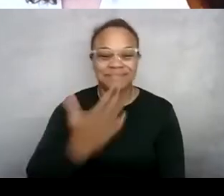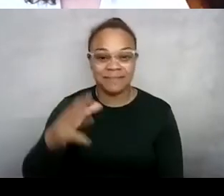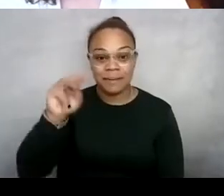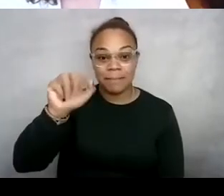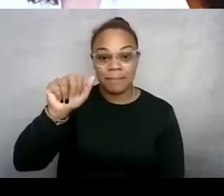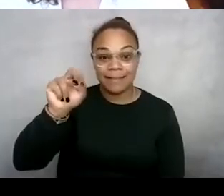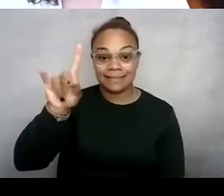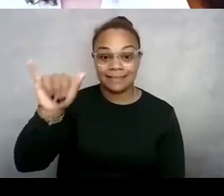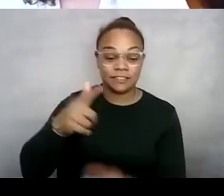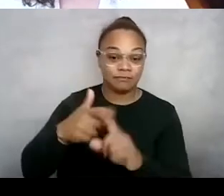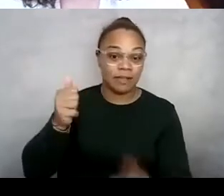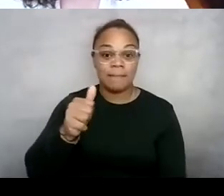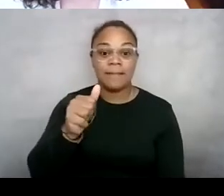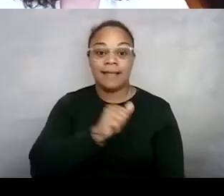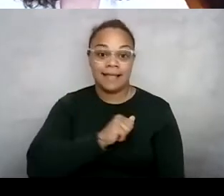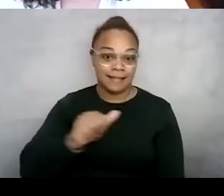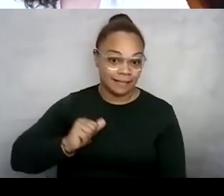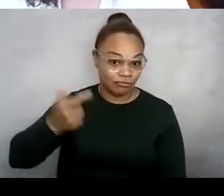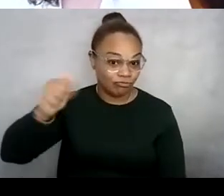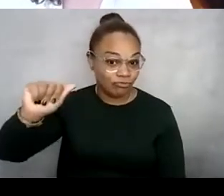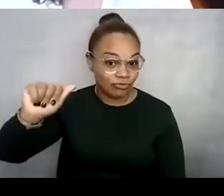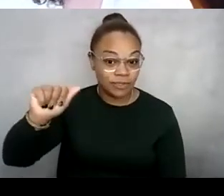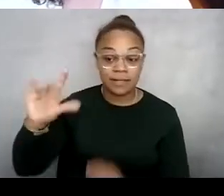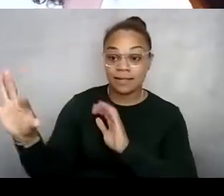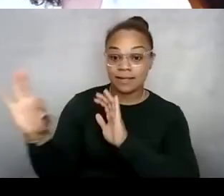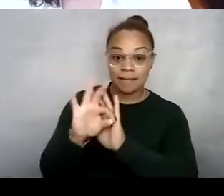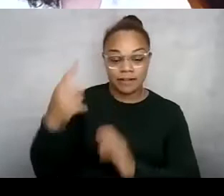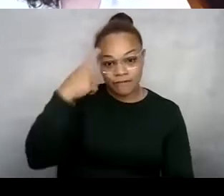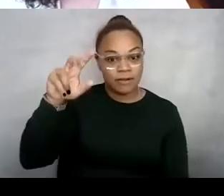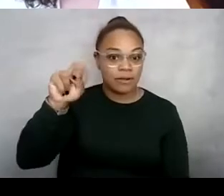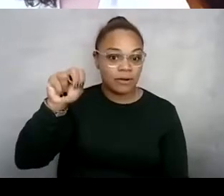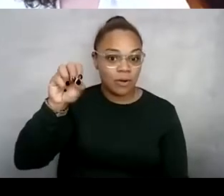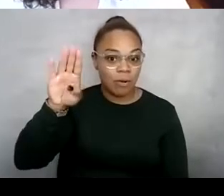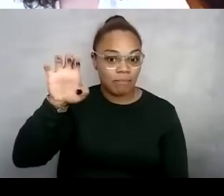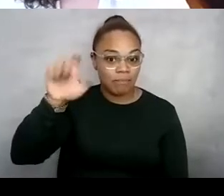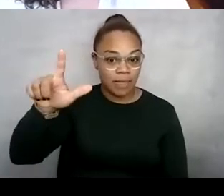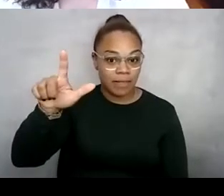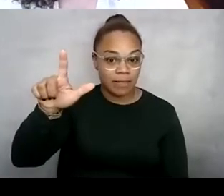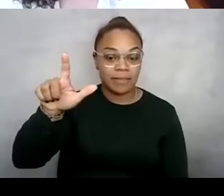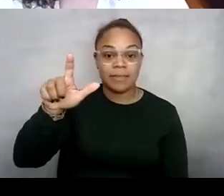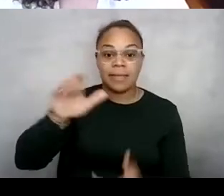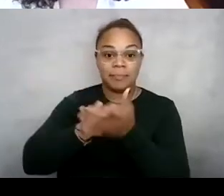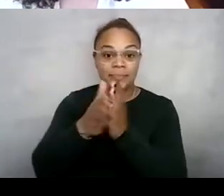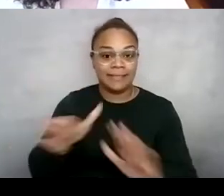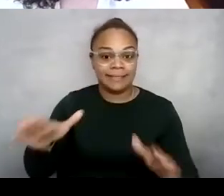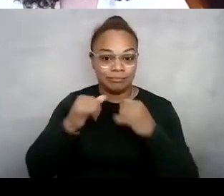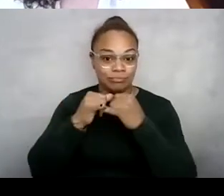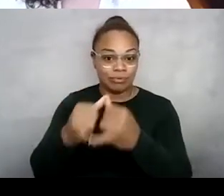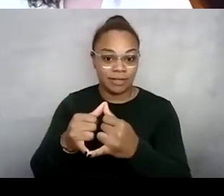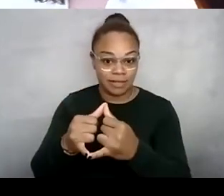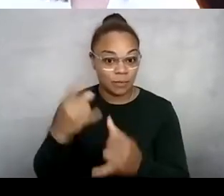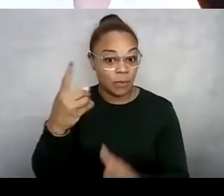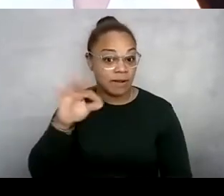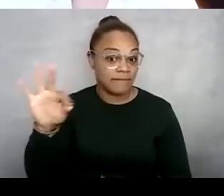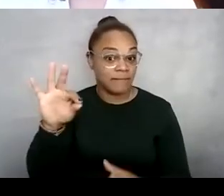Atlanta, Georgia. Mandy was nominated for the Nobel Peace Prize as one of the 1,000 women